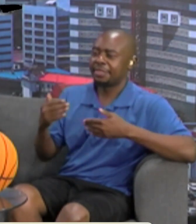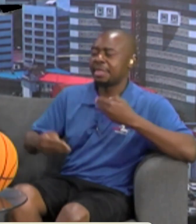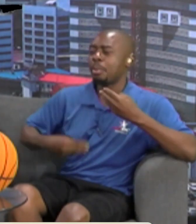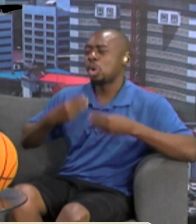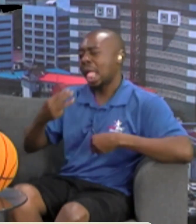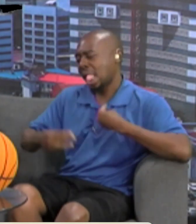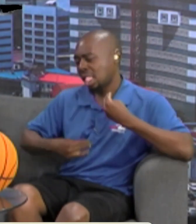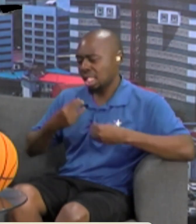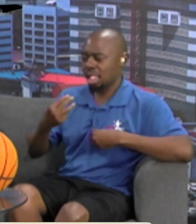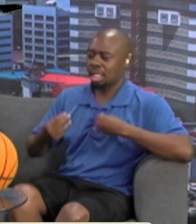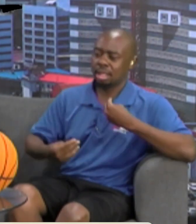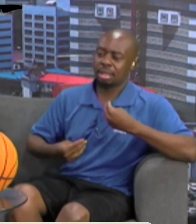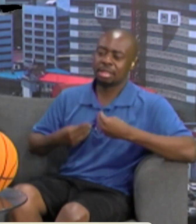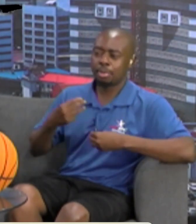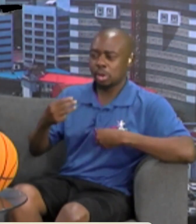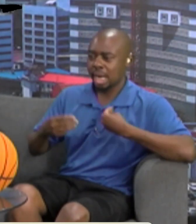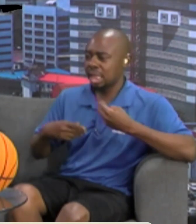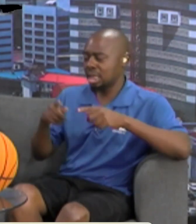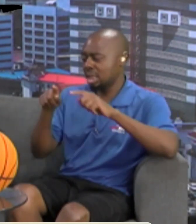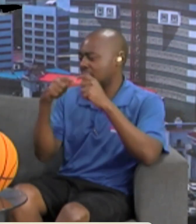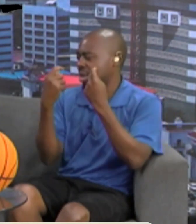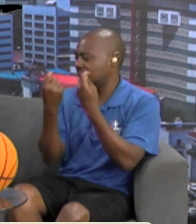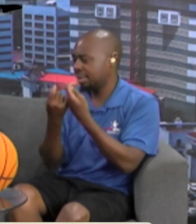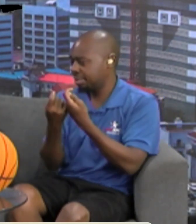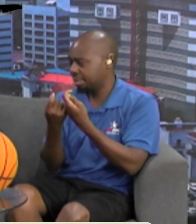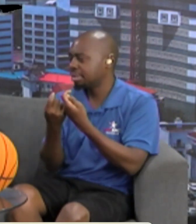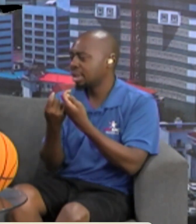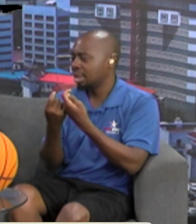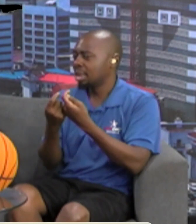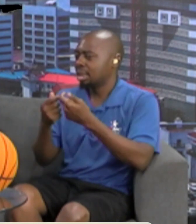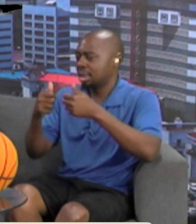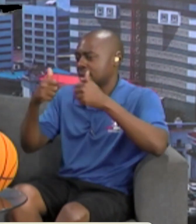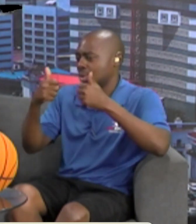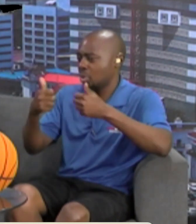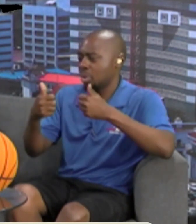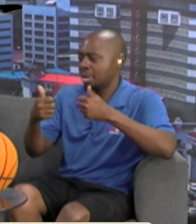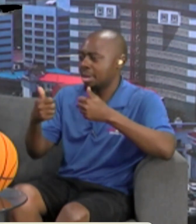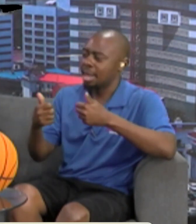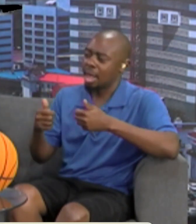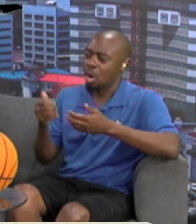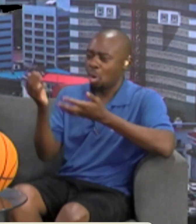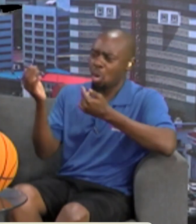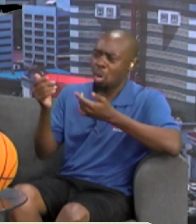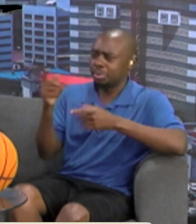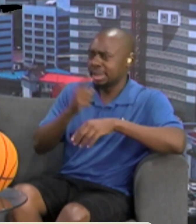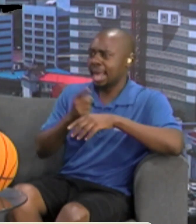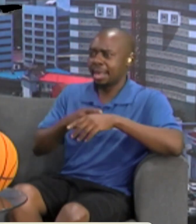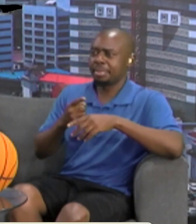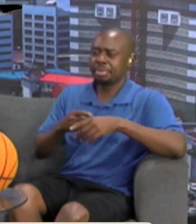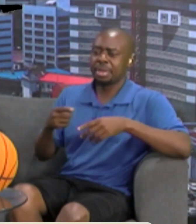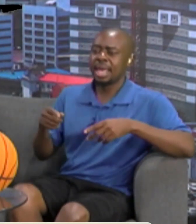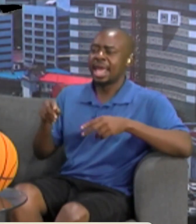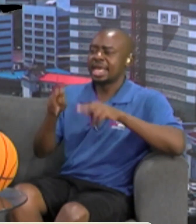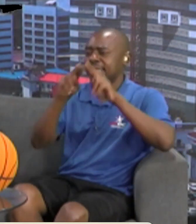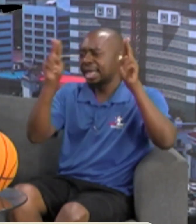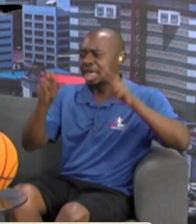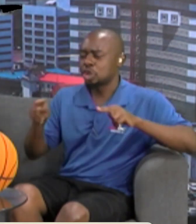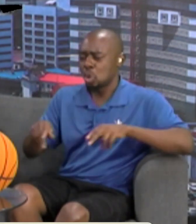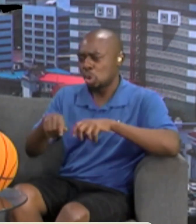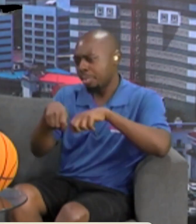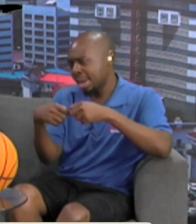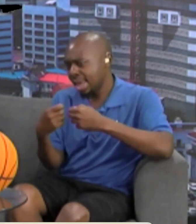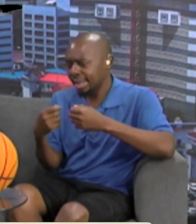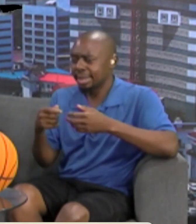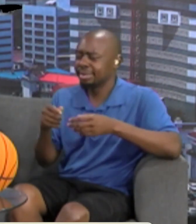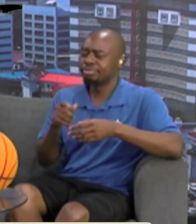see, I believe the morale right now of the team is now building up, and I believe